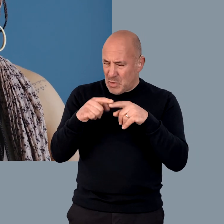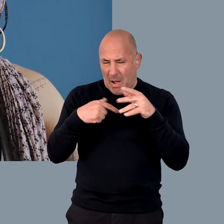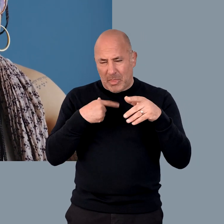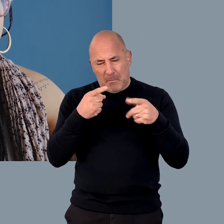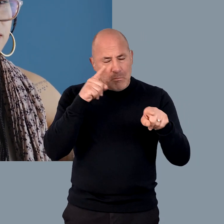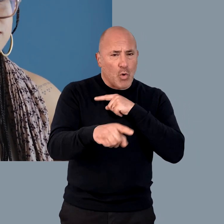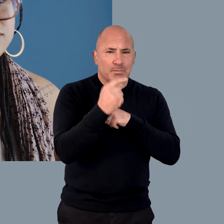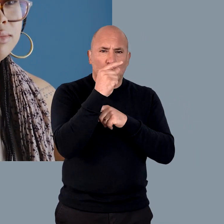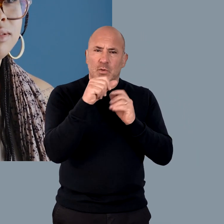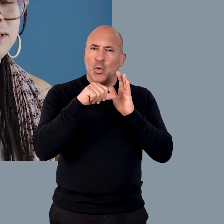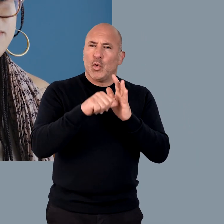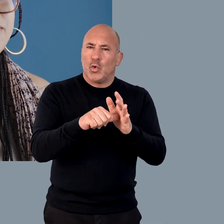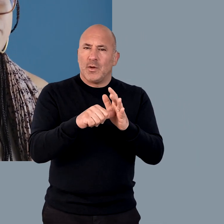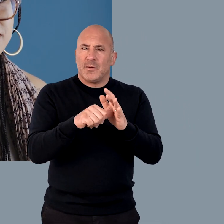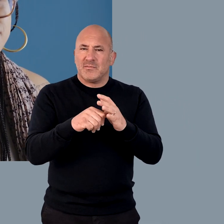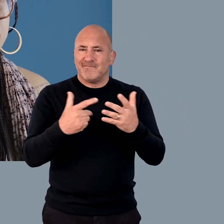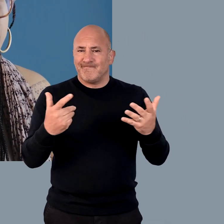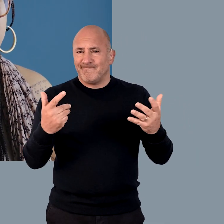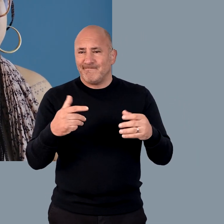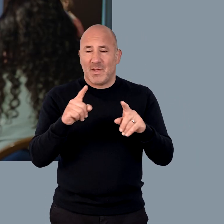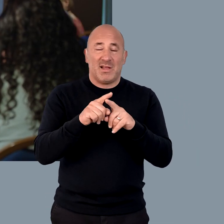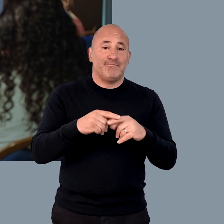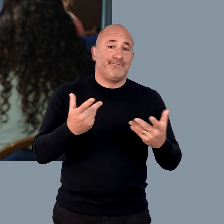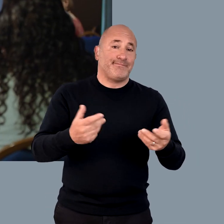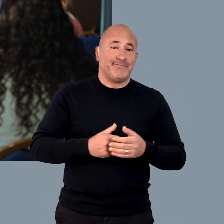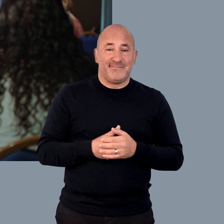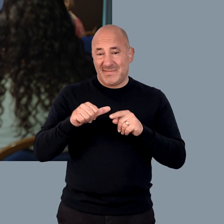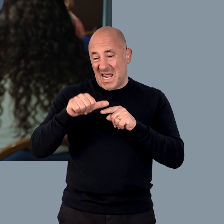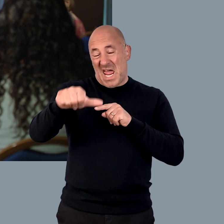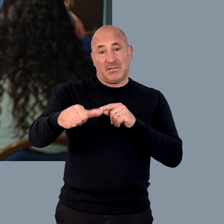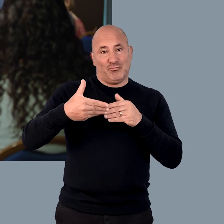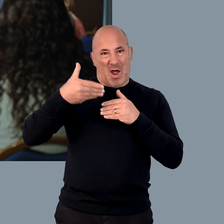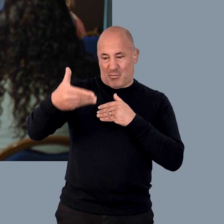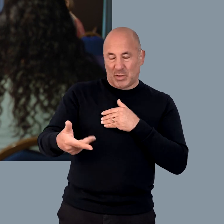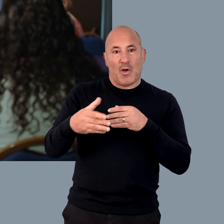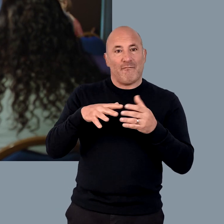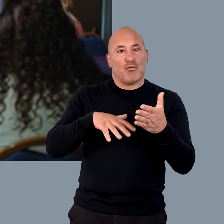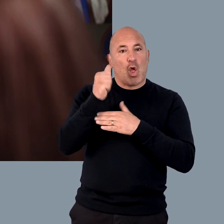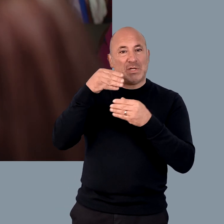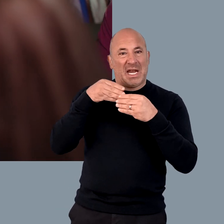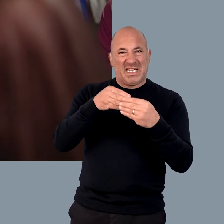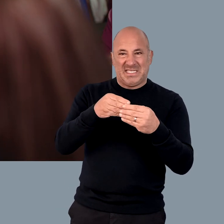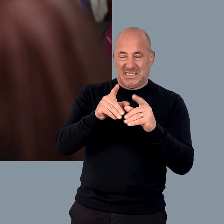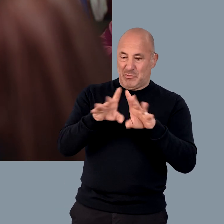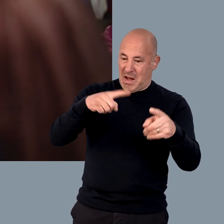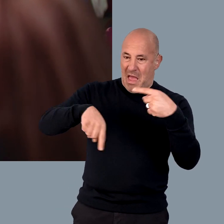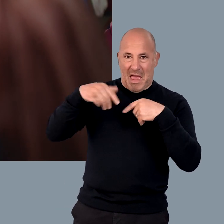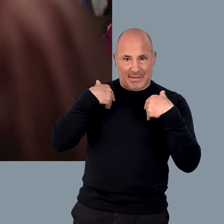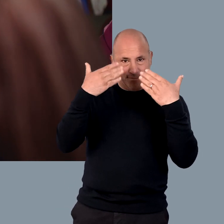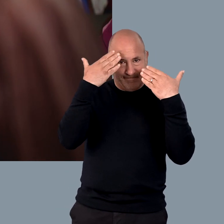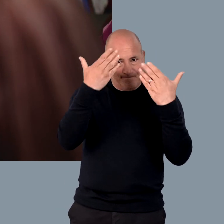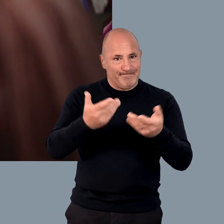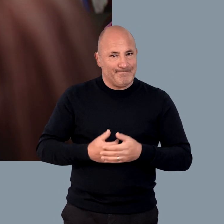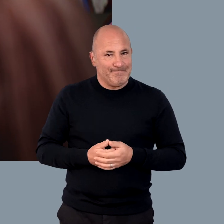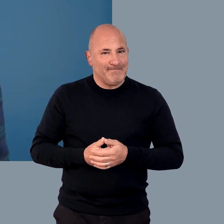want with the amount of capacity that we have. Who knows what the next generation, of cultural leaders are going to